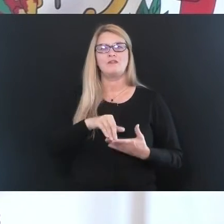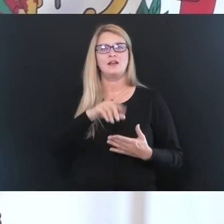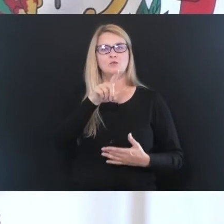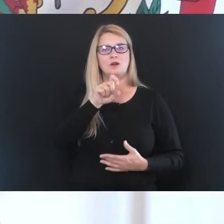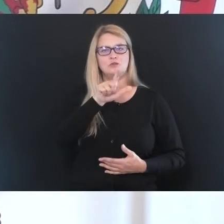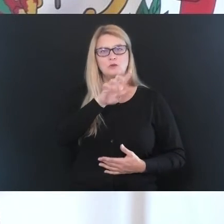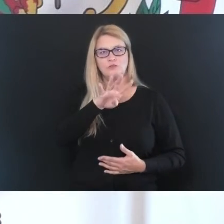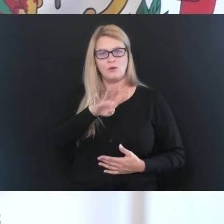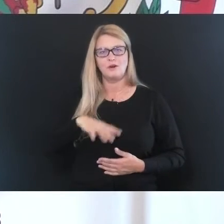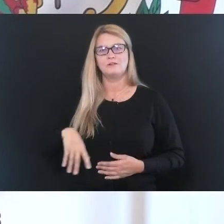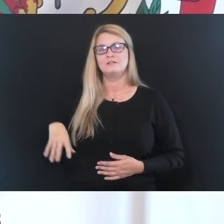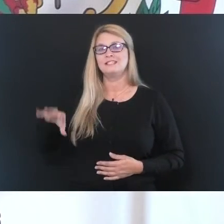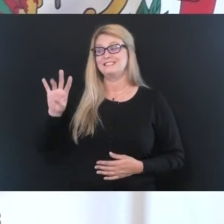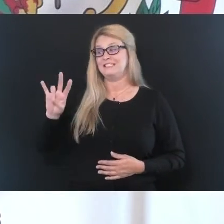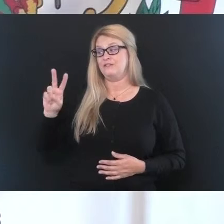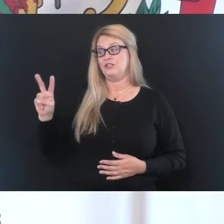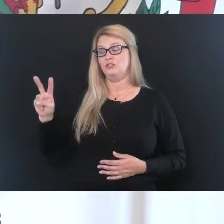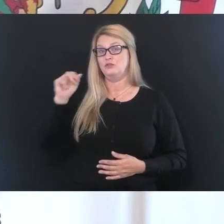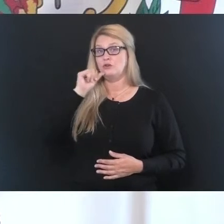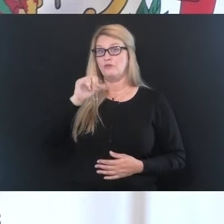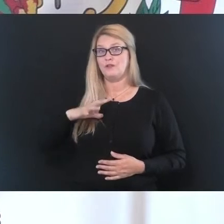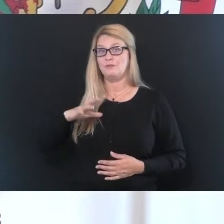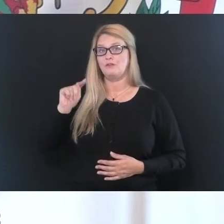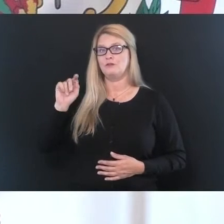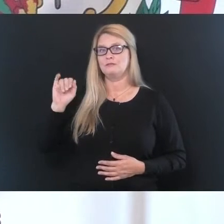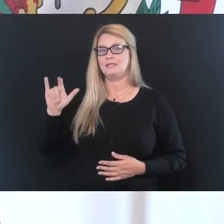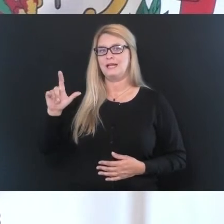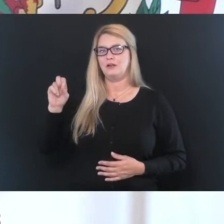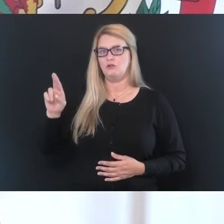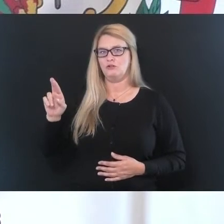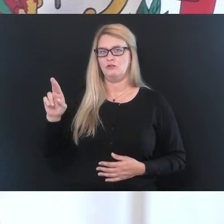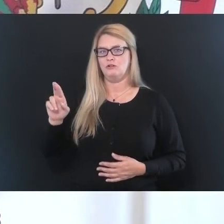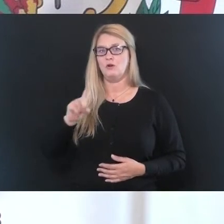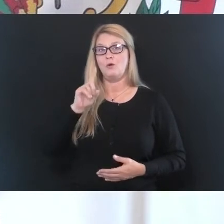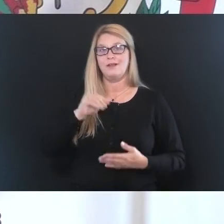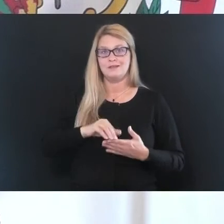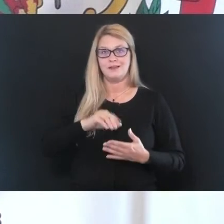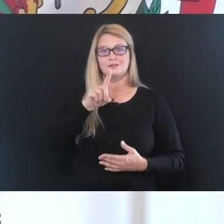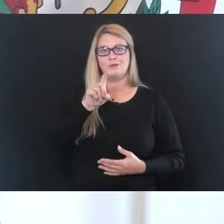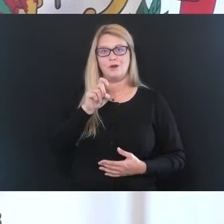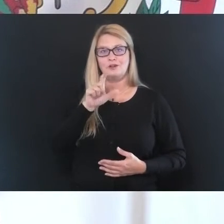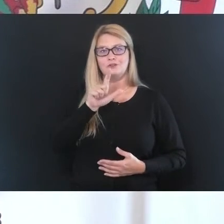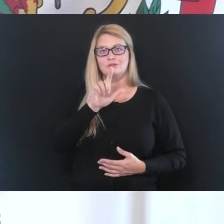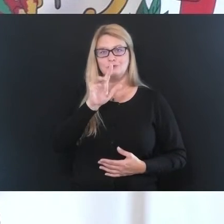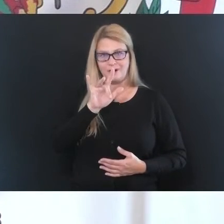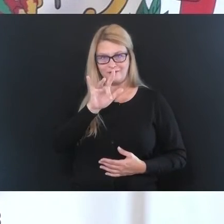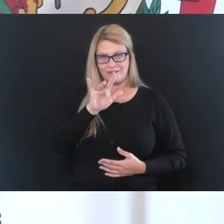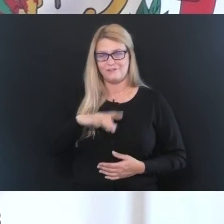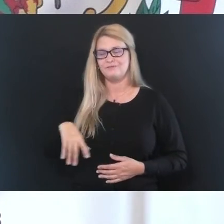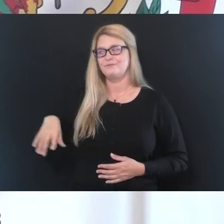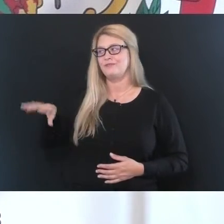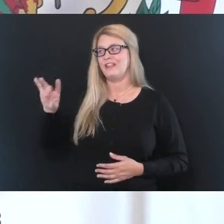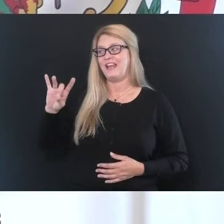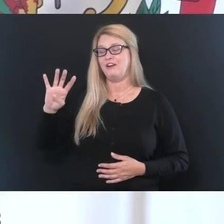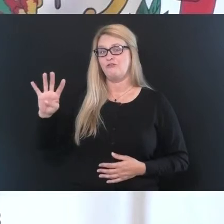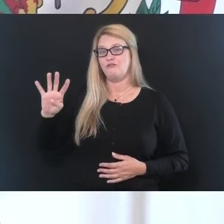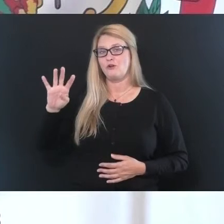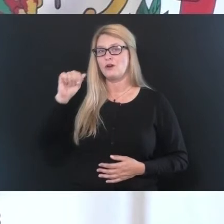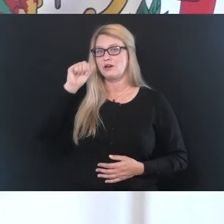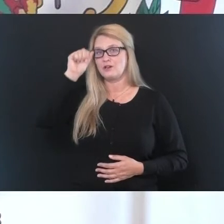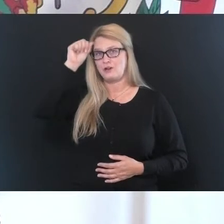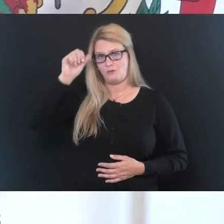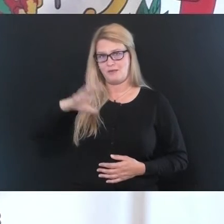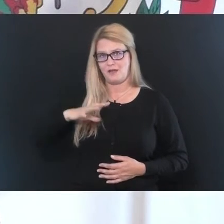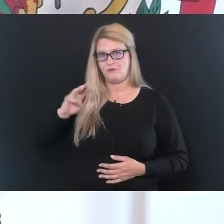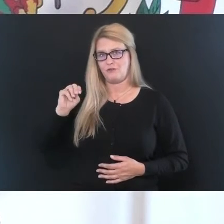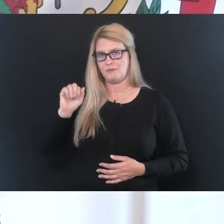a 72-year-old female from Taylor County. Our 1,125th death is an 84-year-old male from Marion